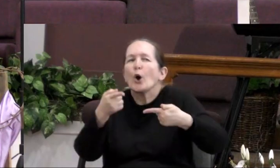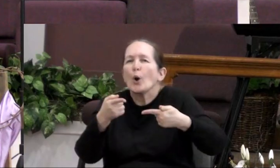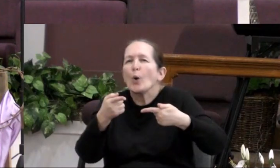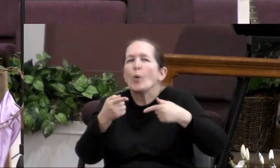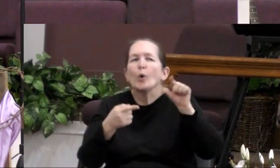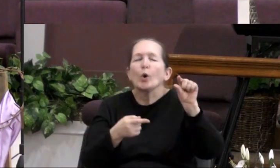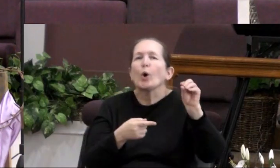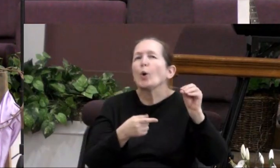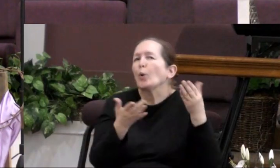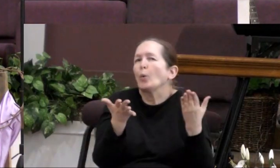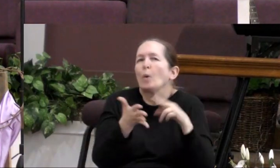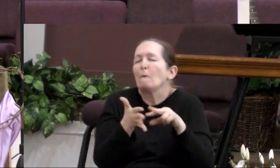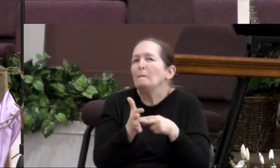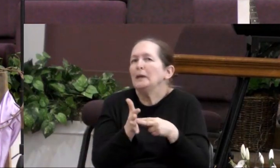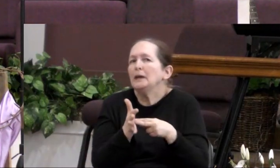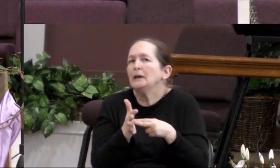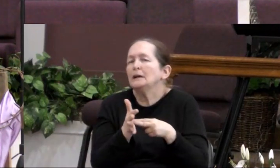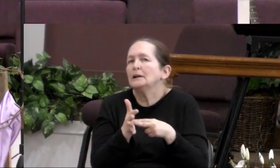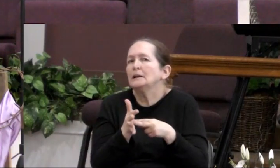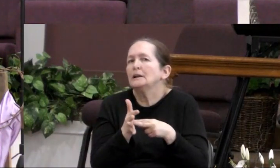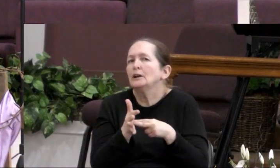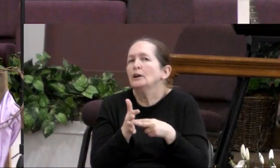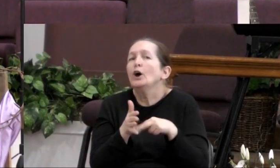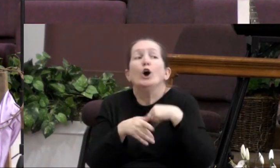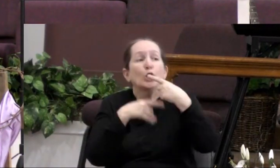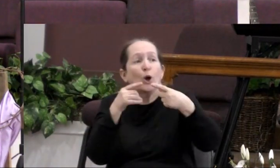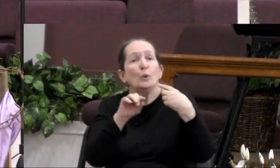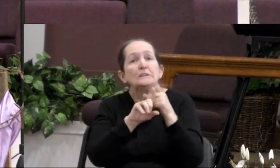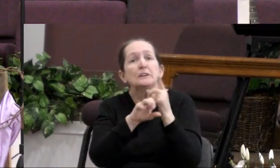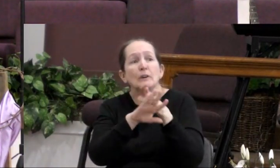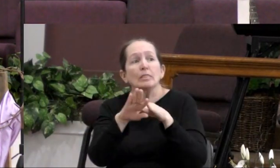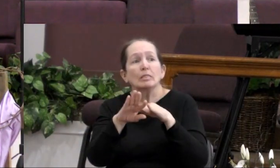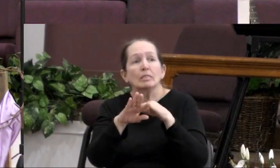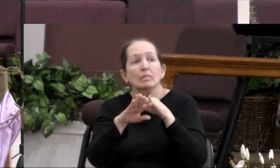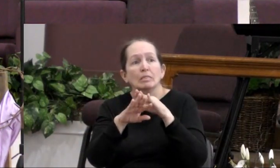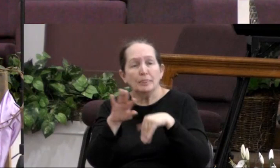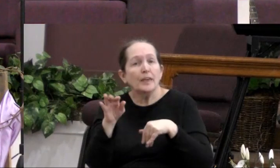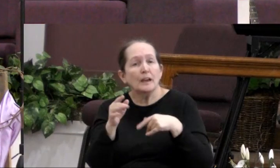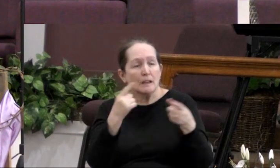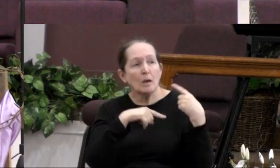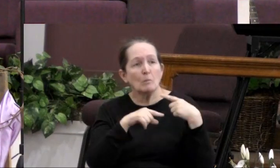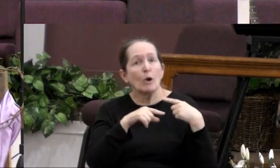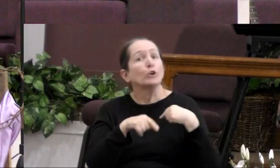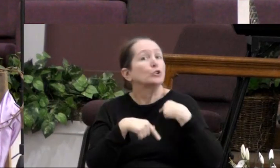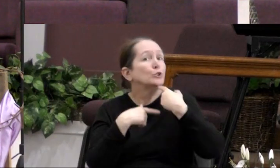mean? Go is different than come, right? Go,